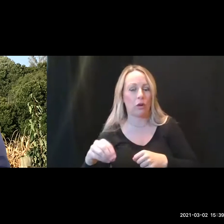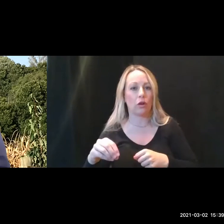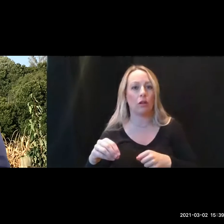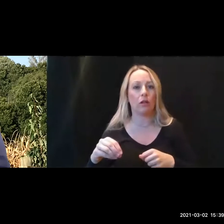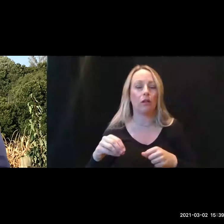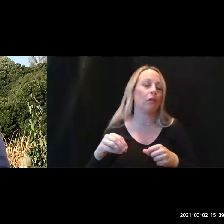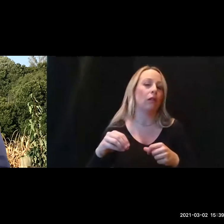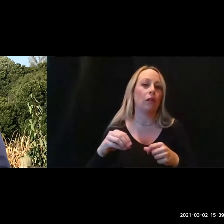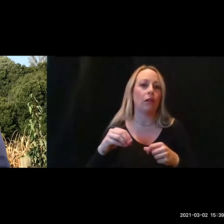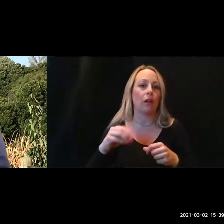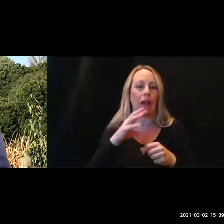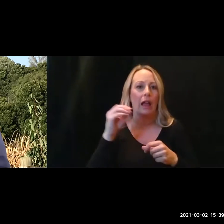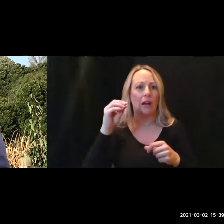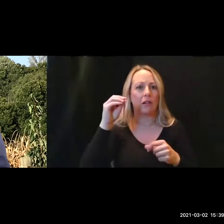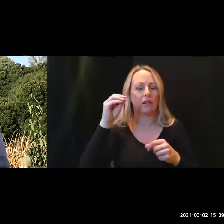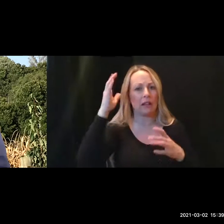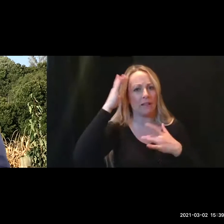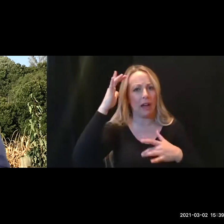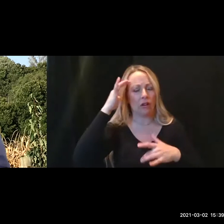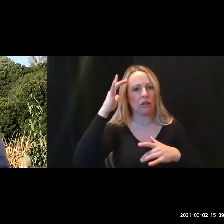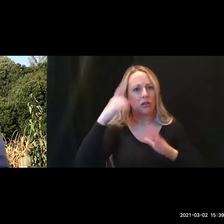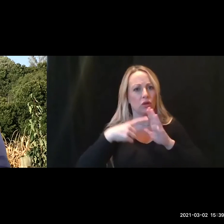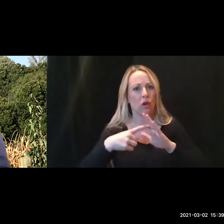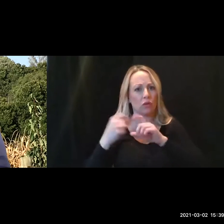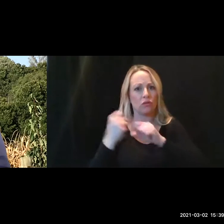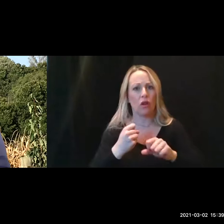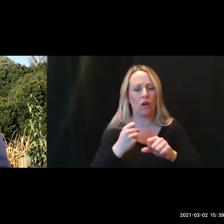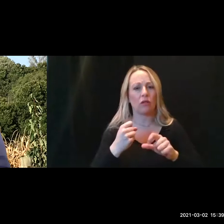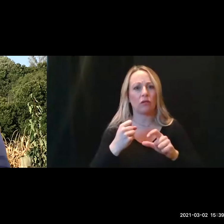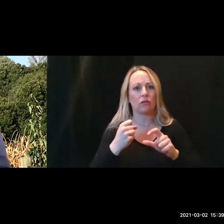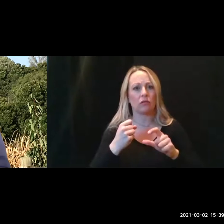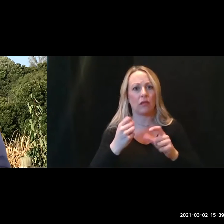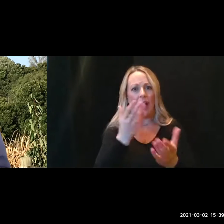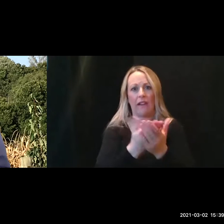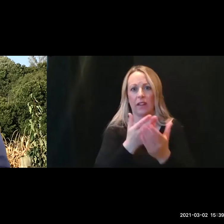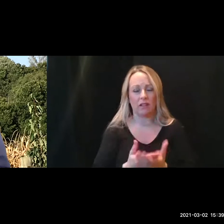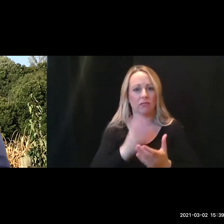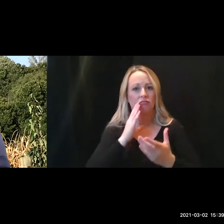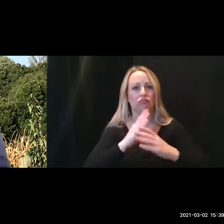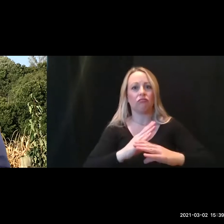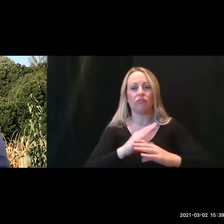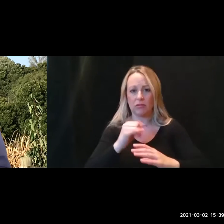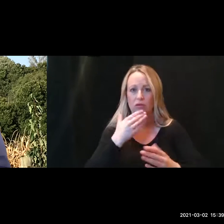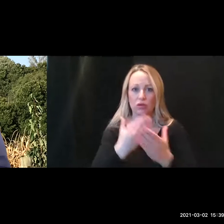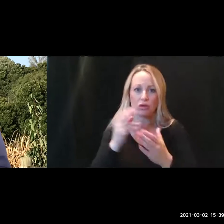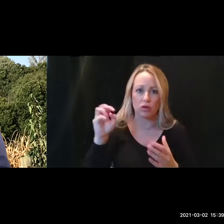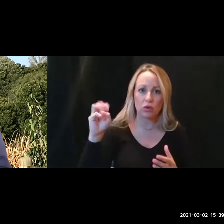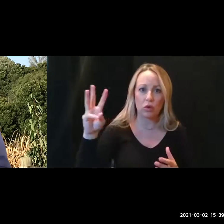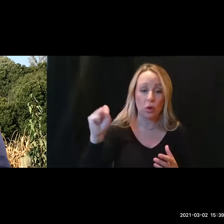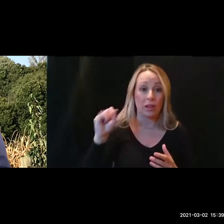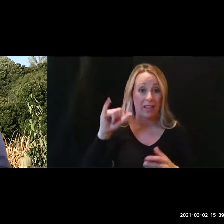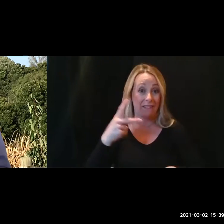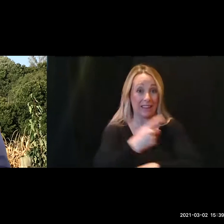that represents the predominant viral strain. Very good news. It is a single-dose vaccine that is stored